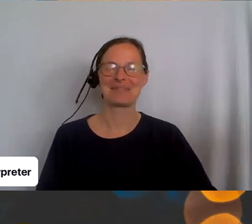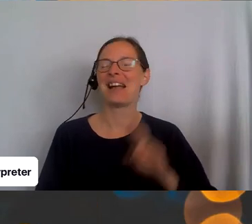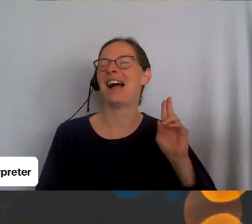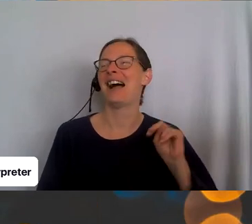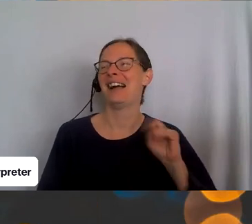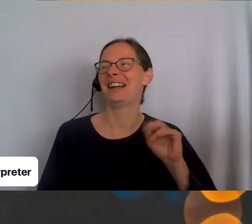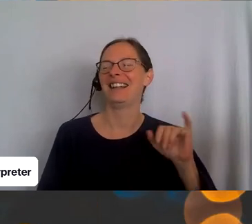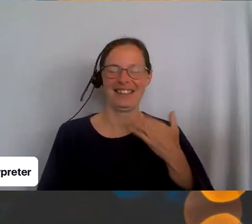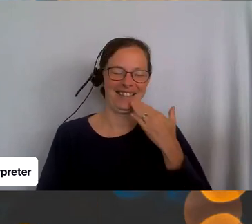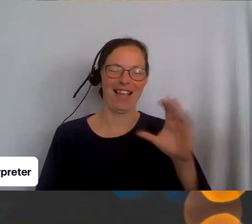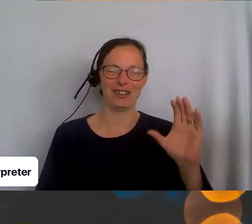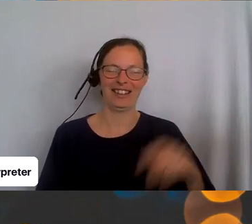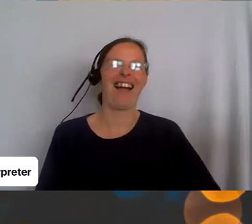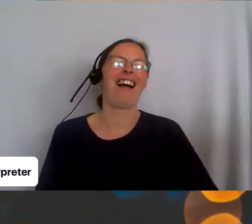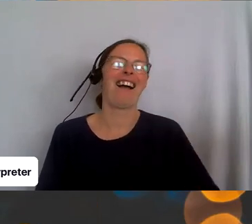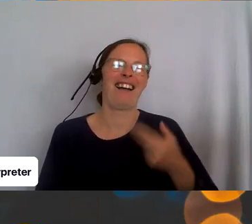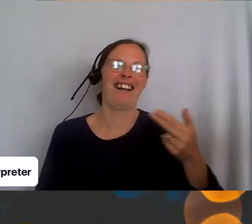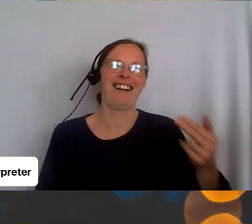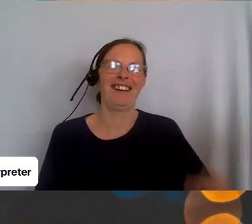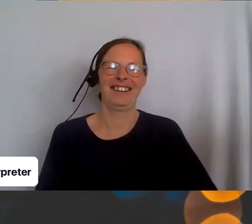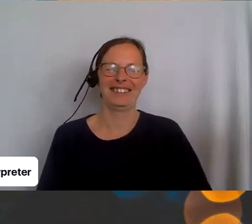Uncanny. Thank you, Charlie.